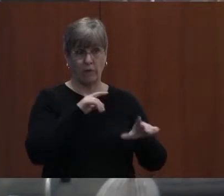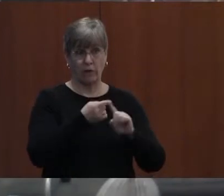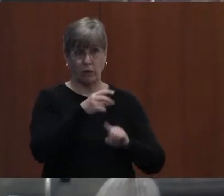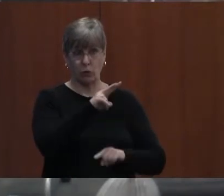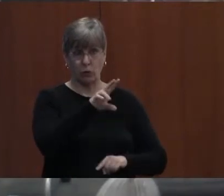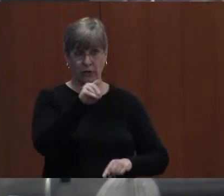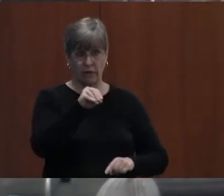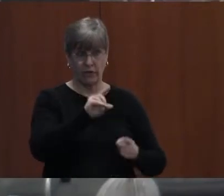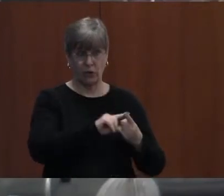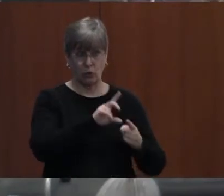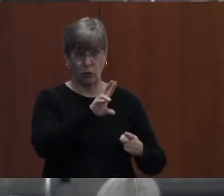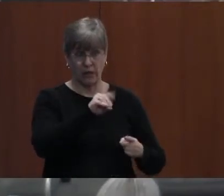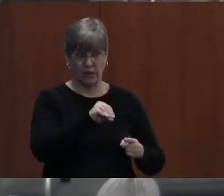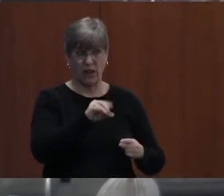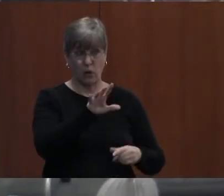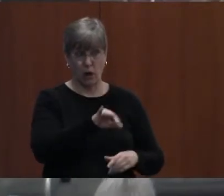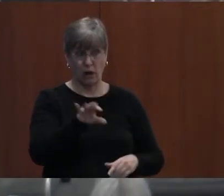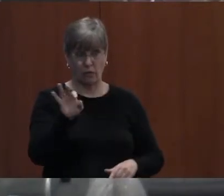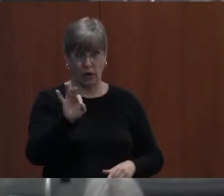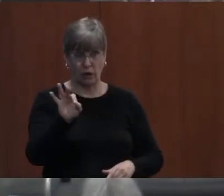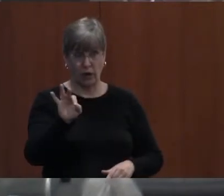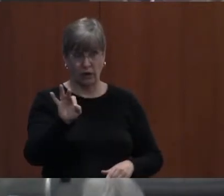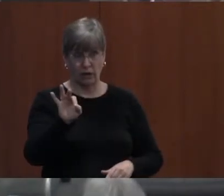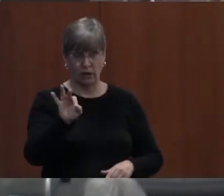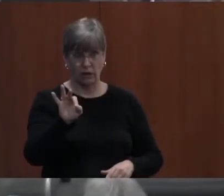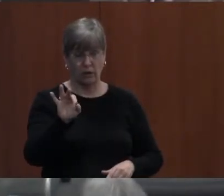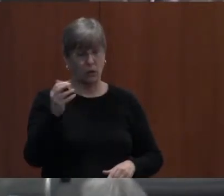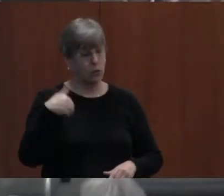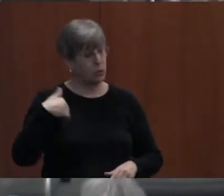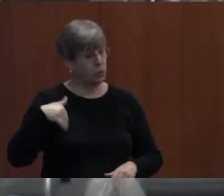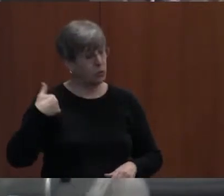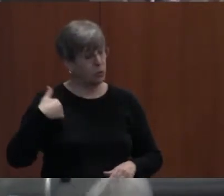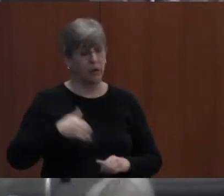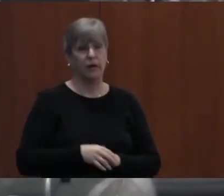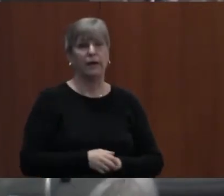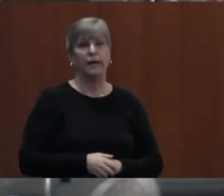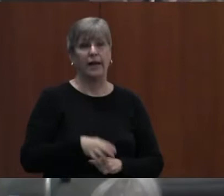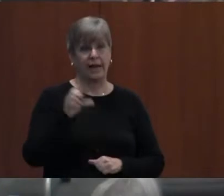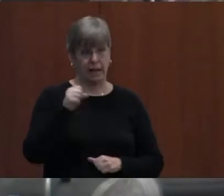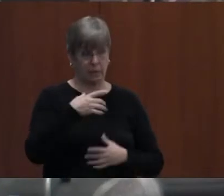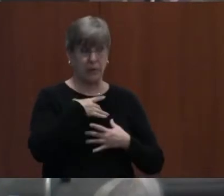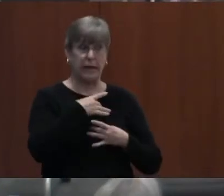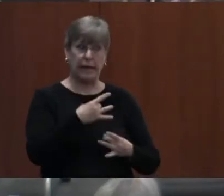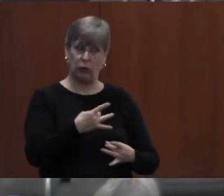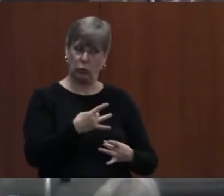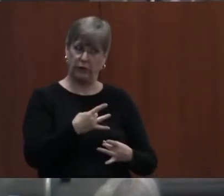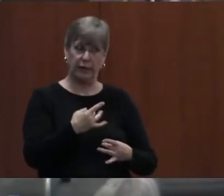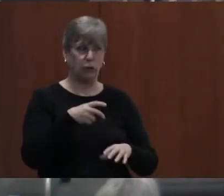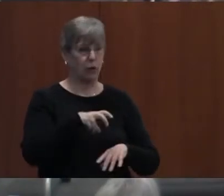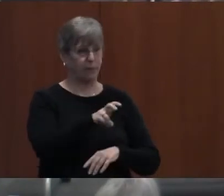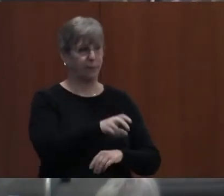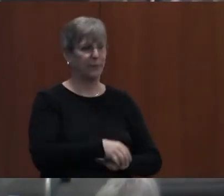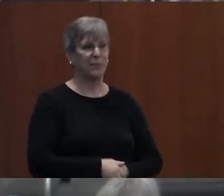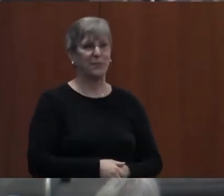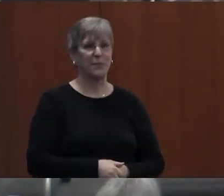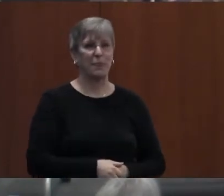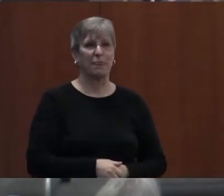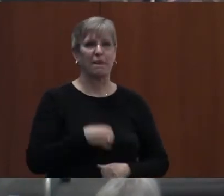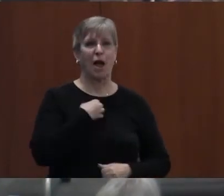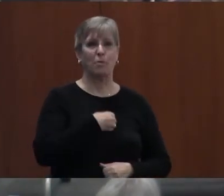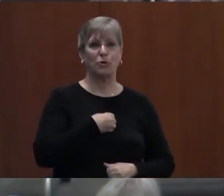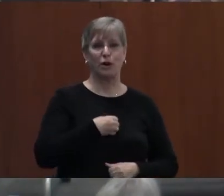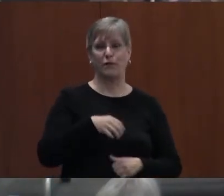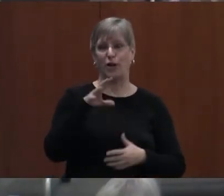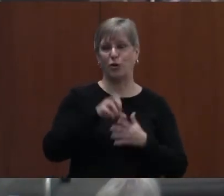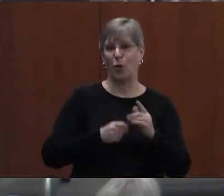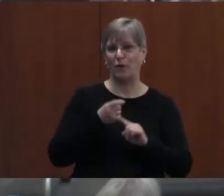onto 70 around Frederick, which is a mess. Yeah. It's been an I'm interesting glad you made it here afternoon. safely. I'm sorry if I